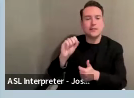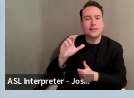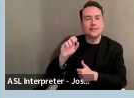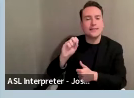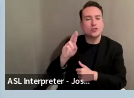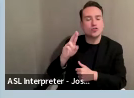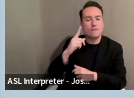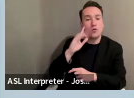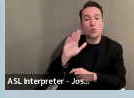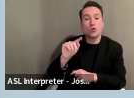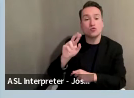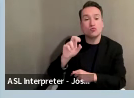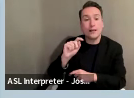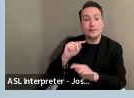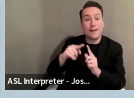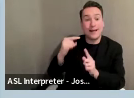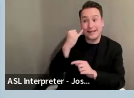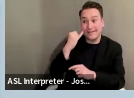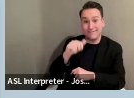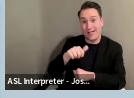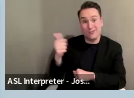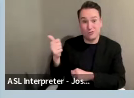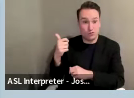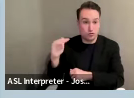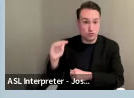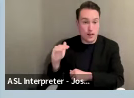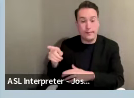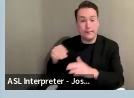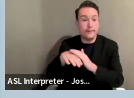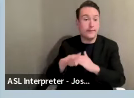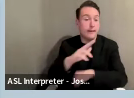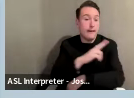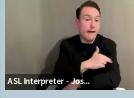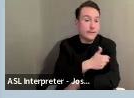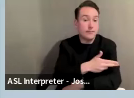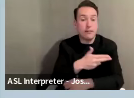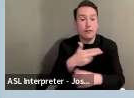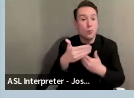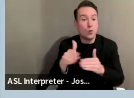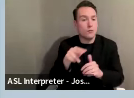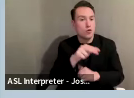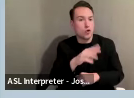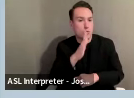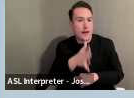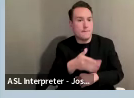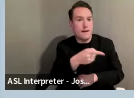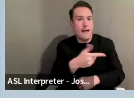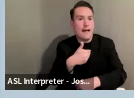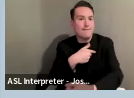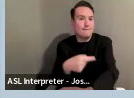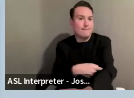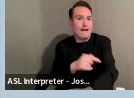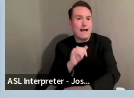someone who walks into a hospital room and looks at, their grandmother and she has an IV and